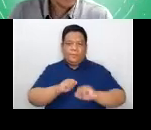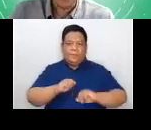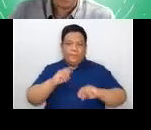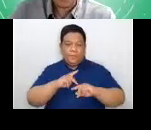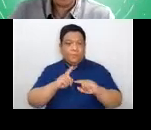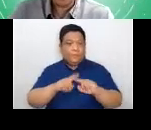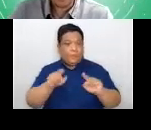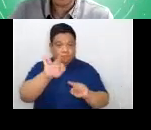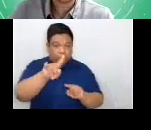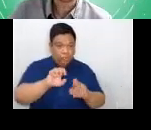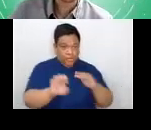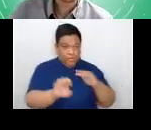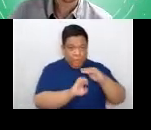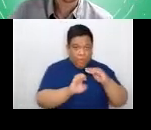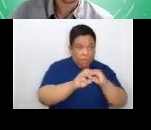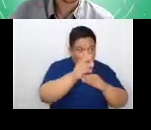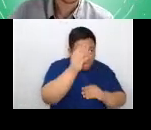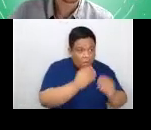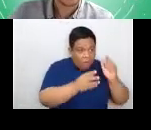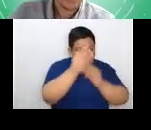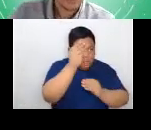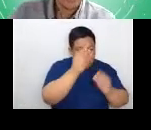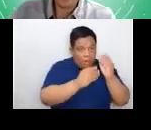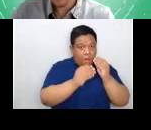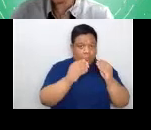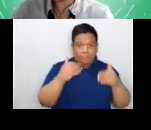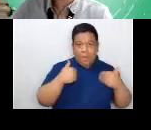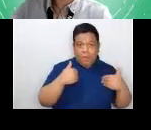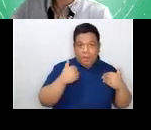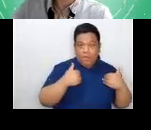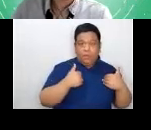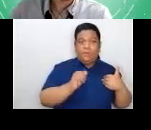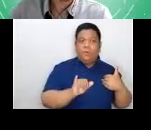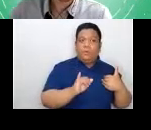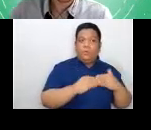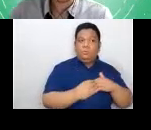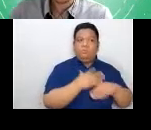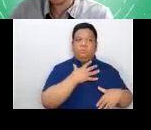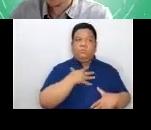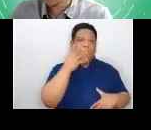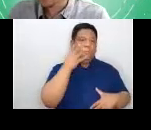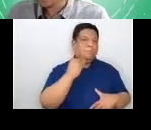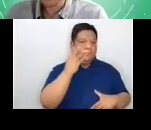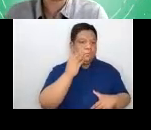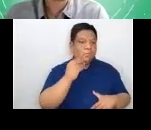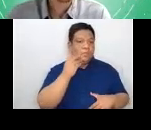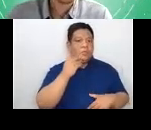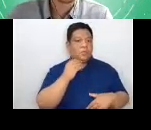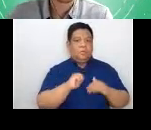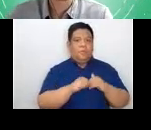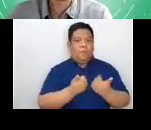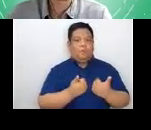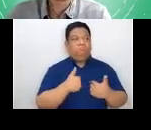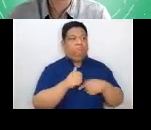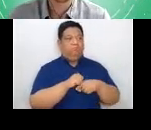grade schooler and you learn all of these technologies when you're young, imagine the kind of experience and how digitally equipped you will